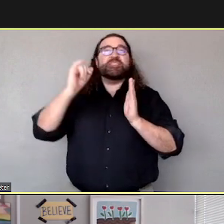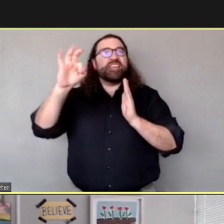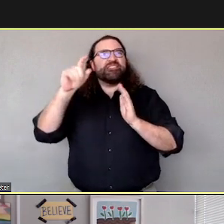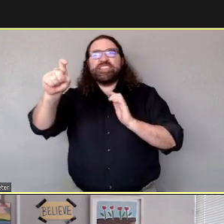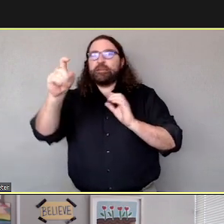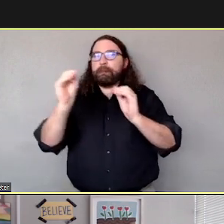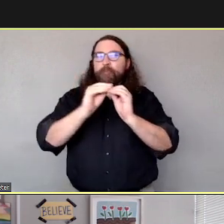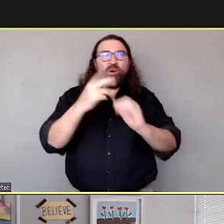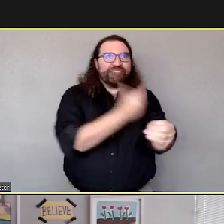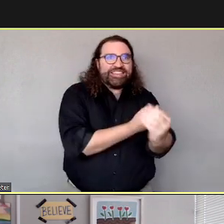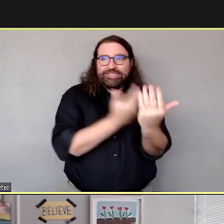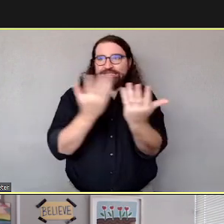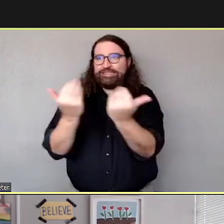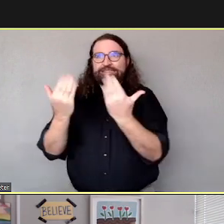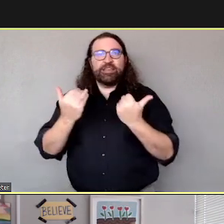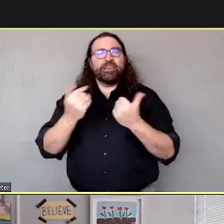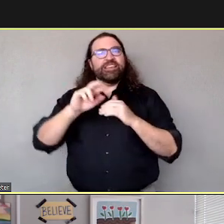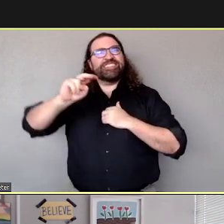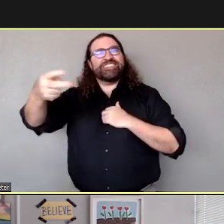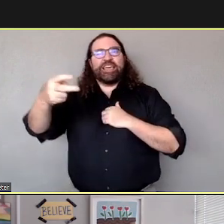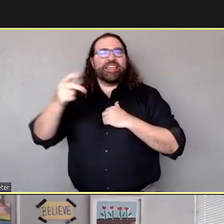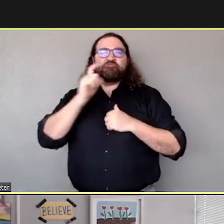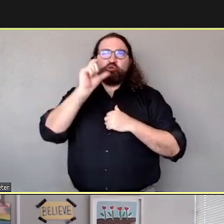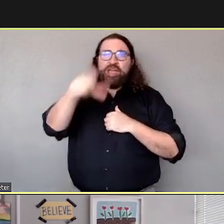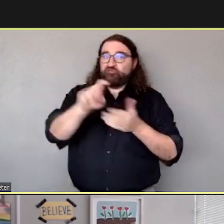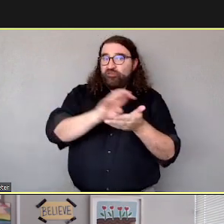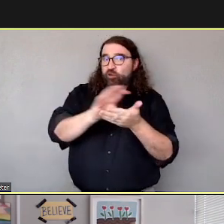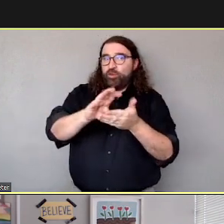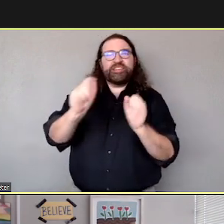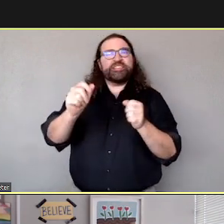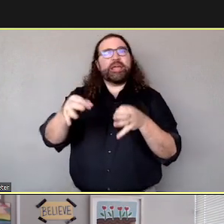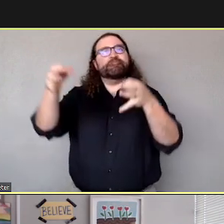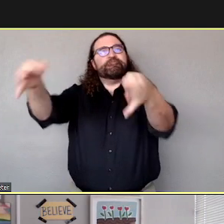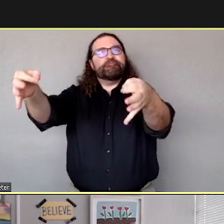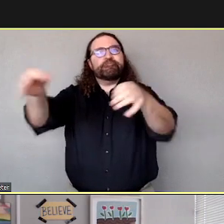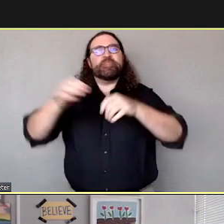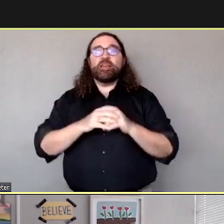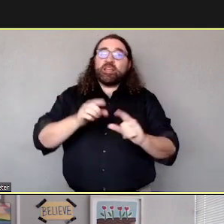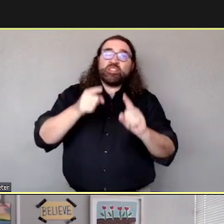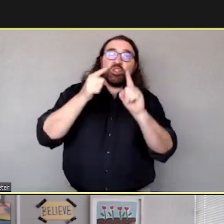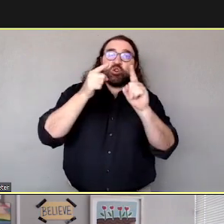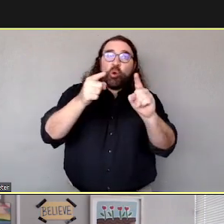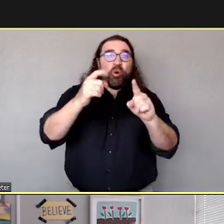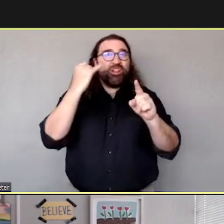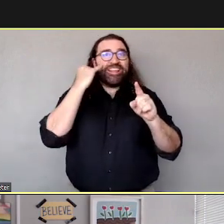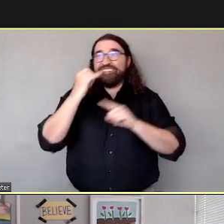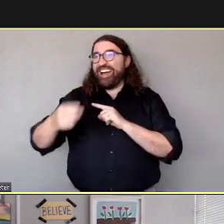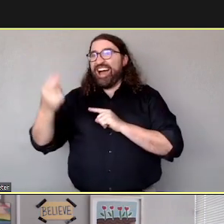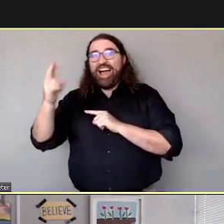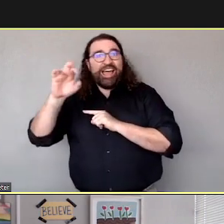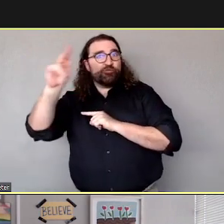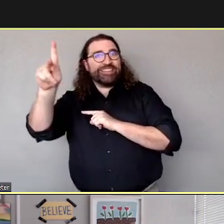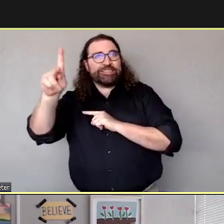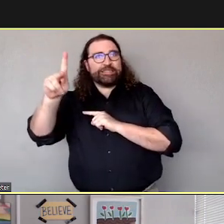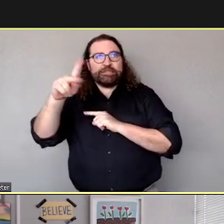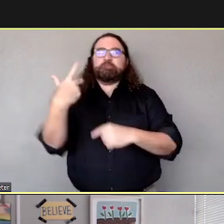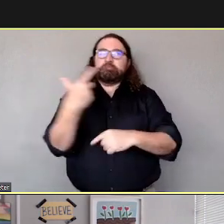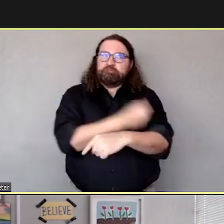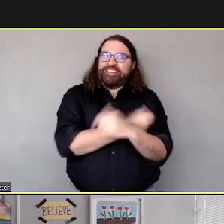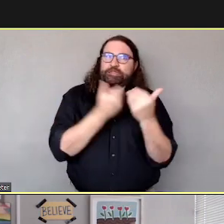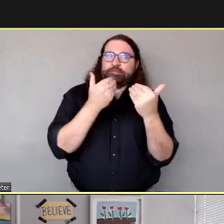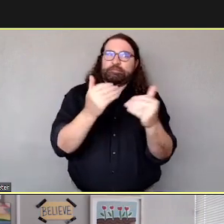be vaccinated. So our goal is to try to get as many people vaccinated in high-risk groups to help contain the